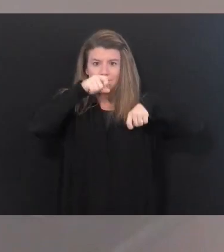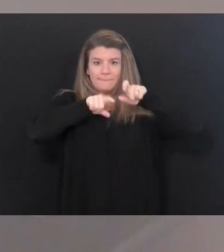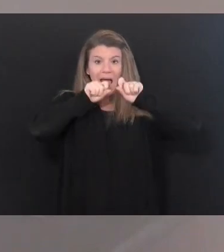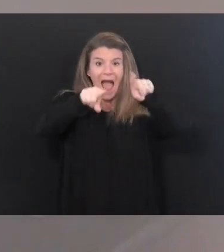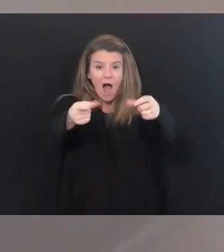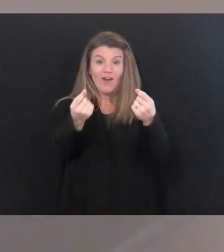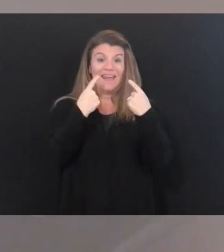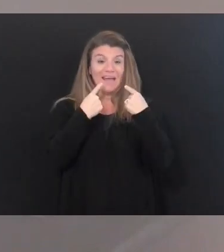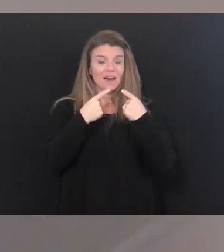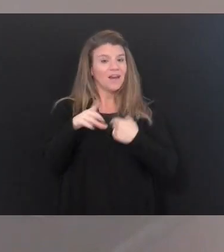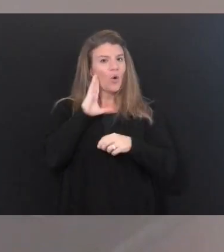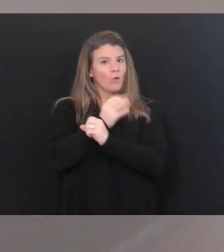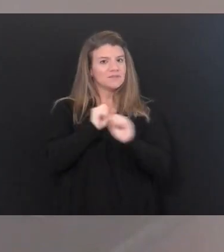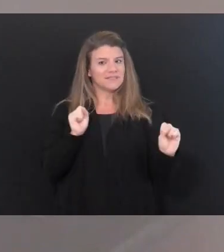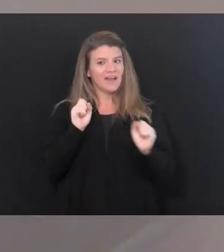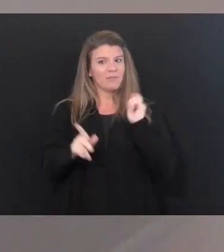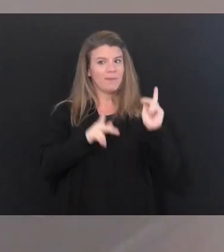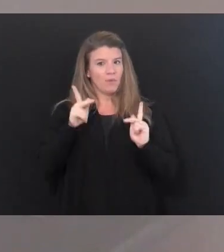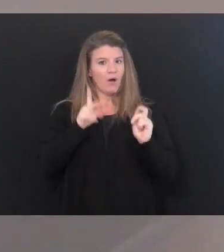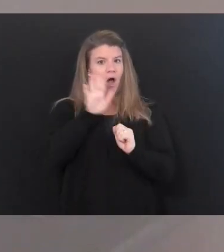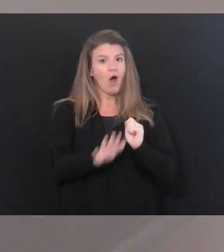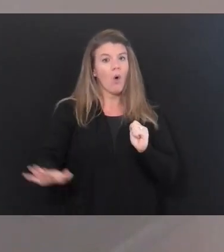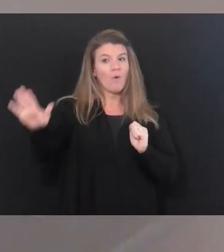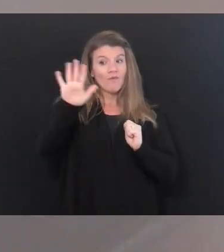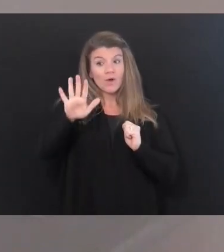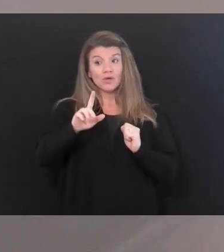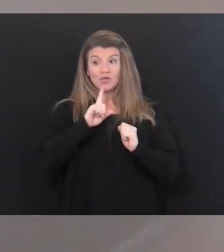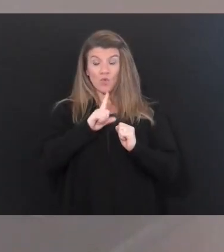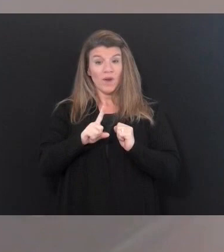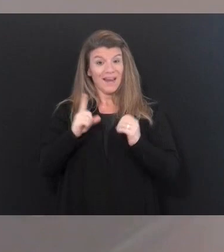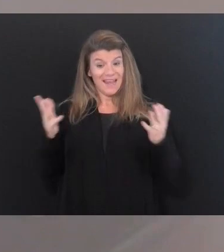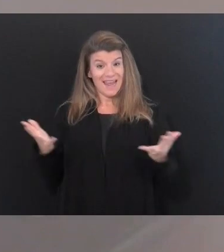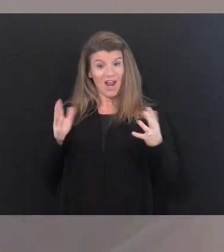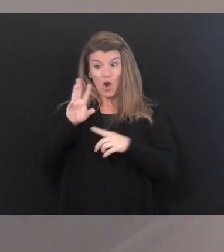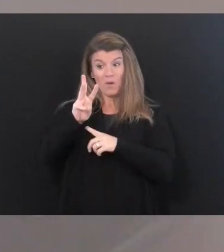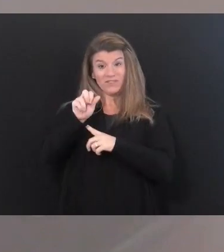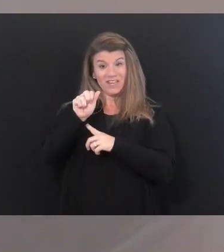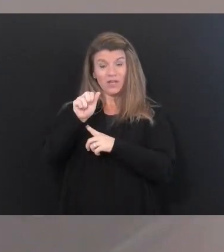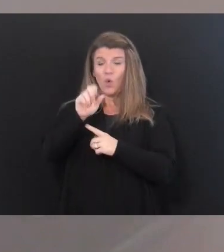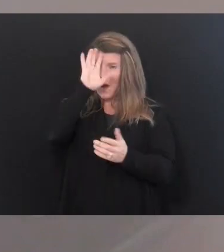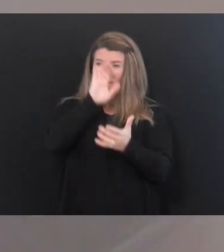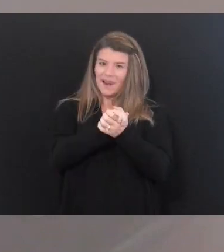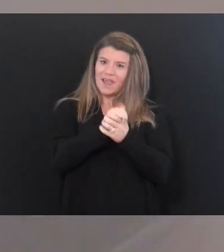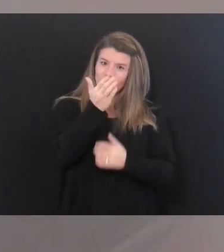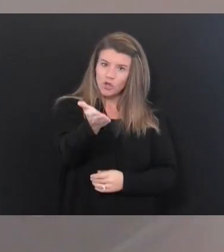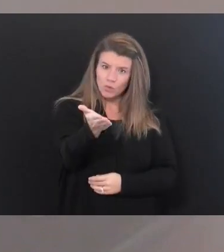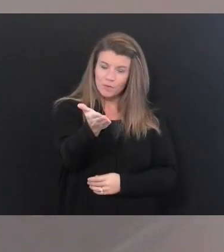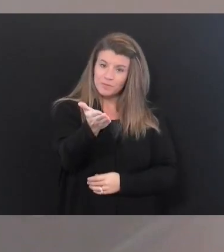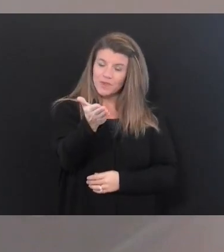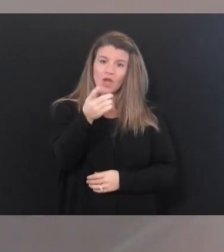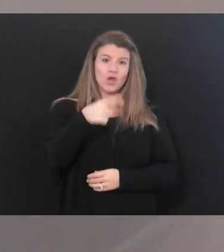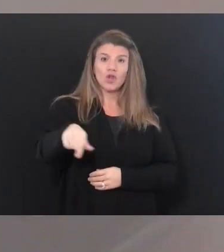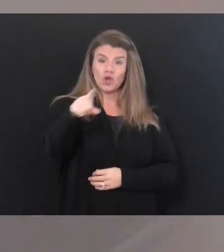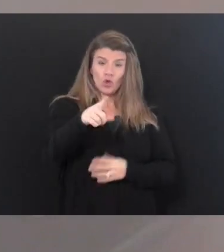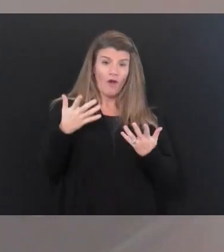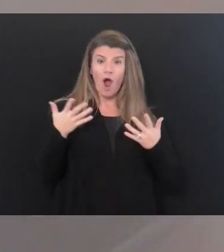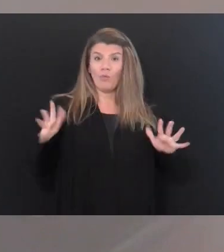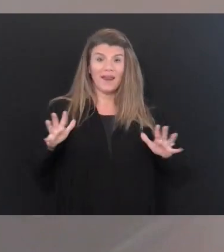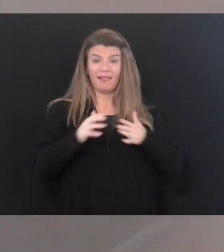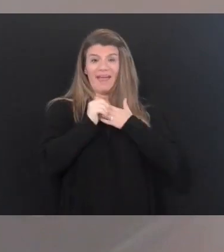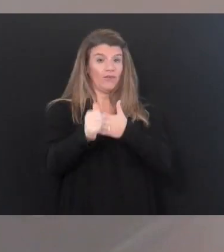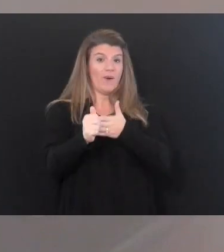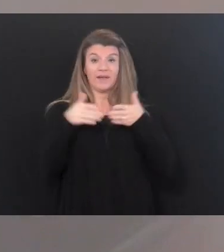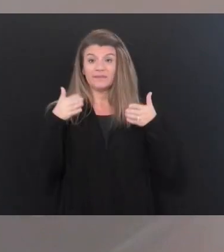protect markedly people in the environment. So West Virginia, we believe in you. The fact that you have led the